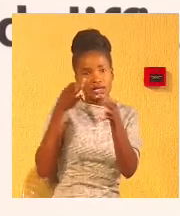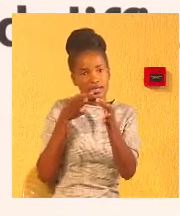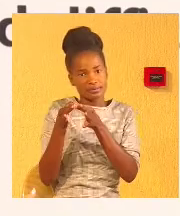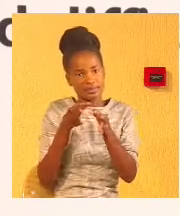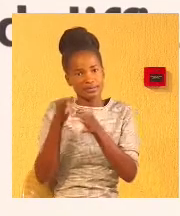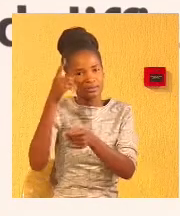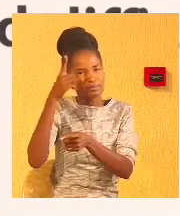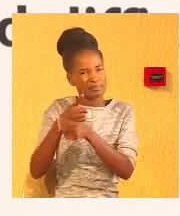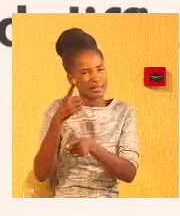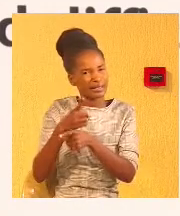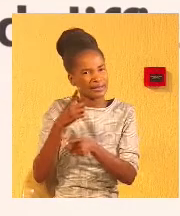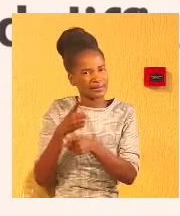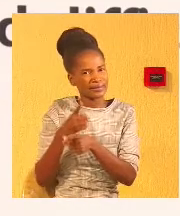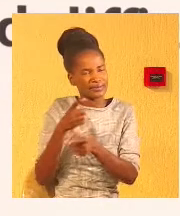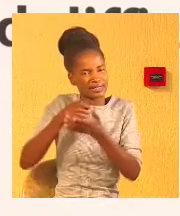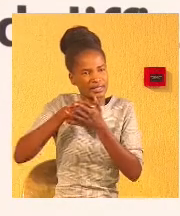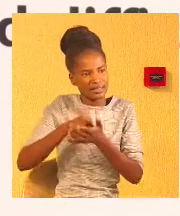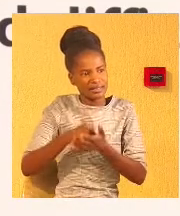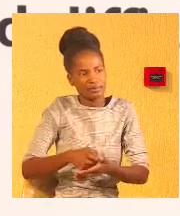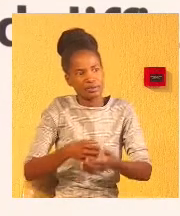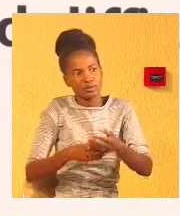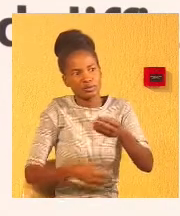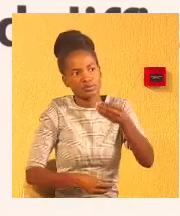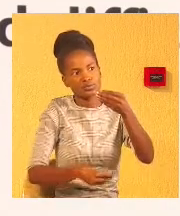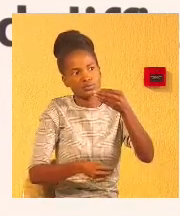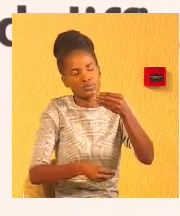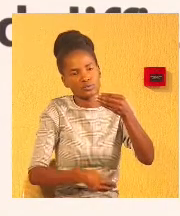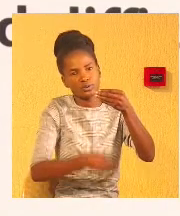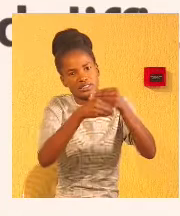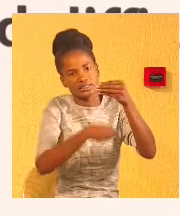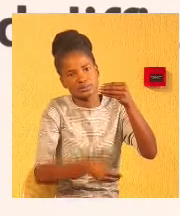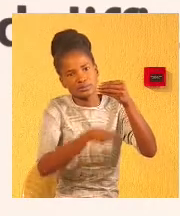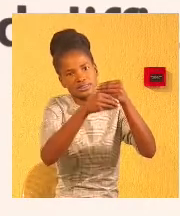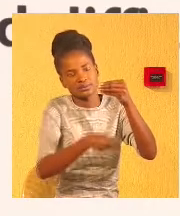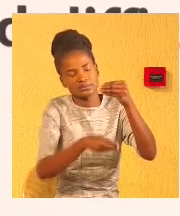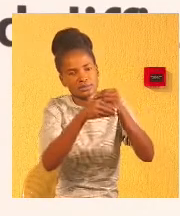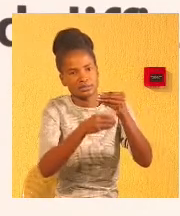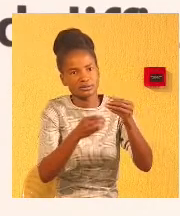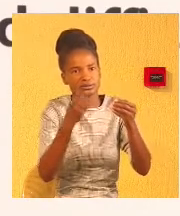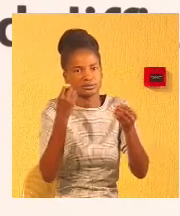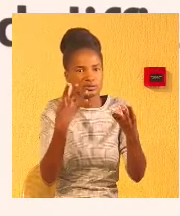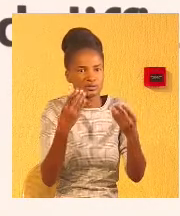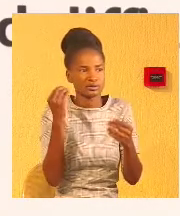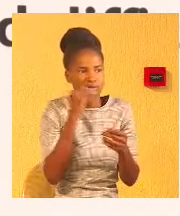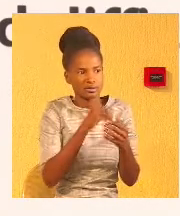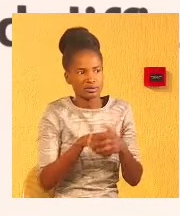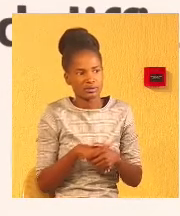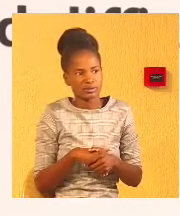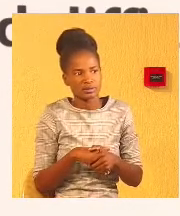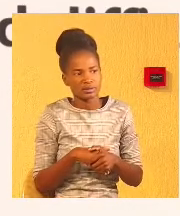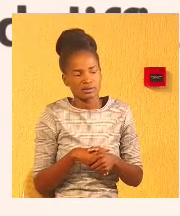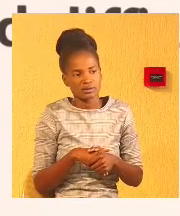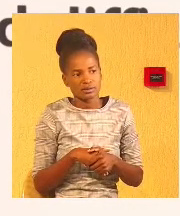of government trying to aid the food insecure with food, most of those silos have been